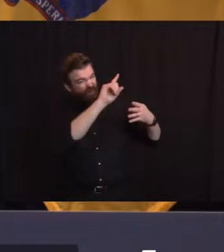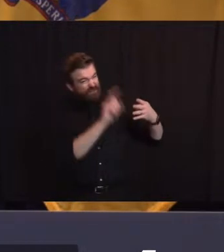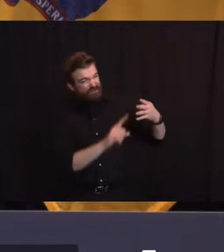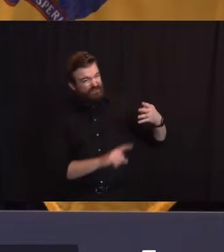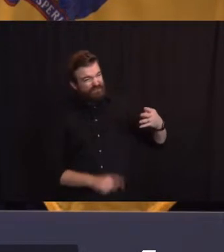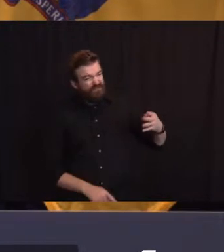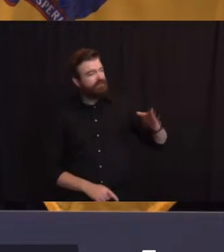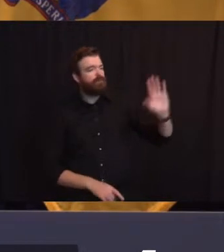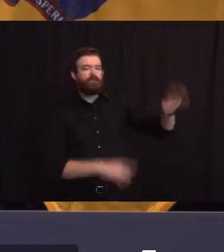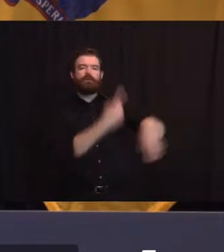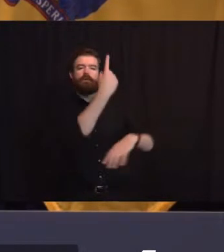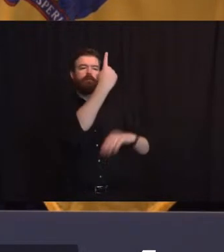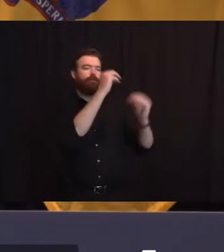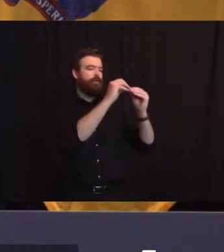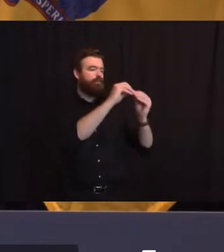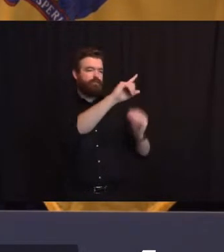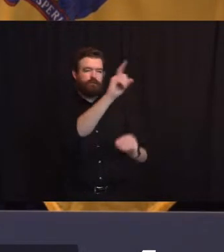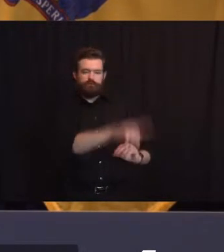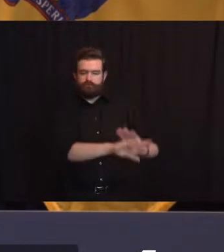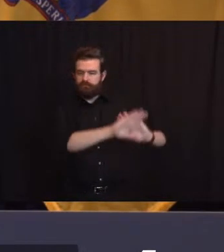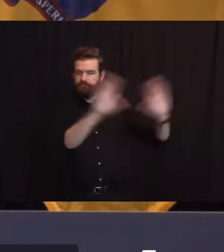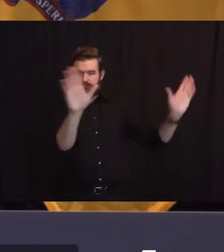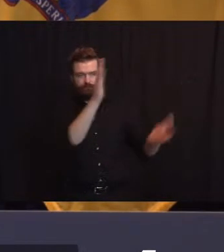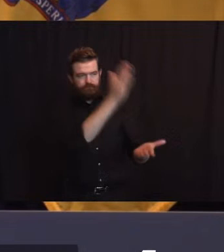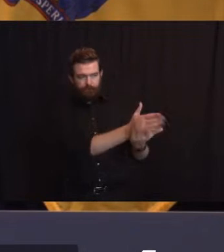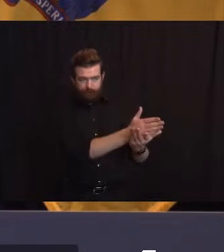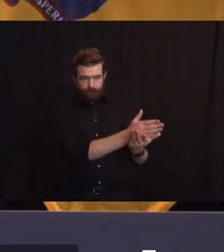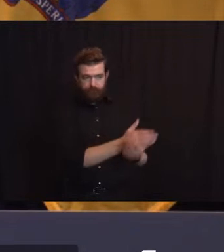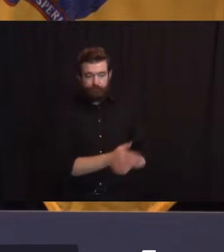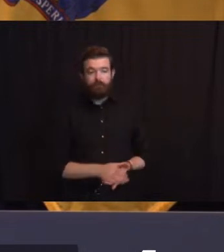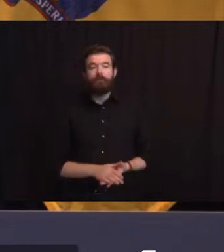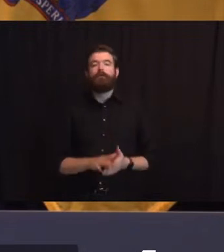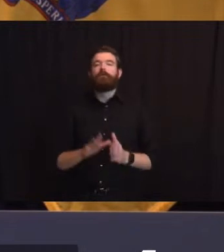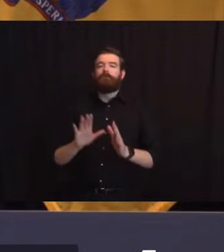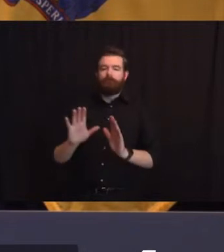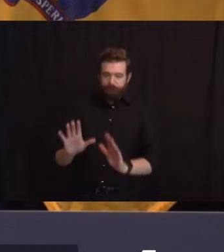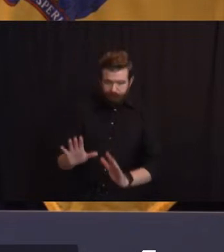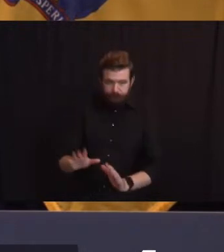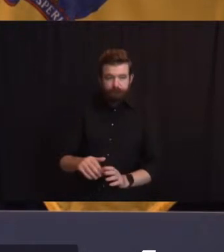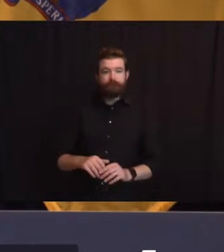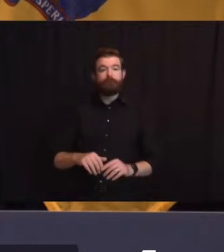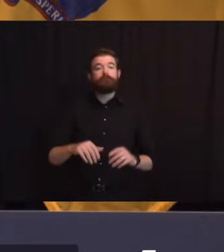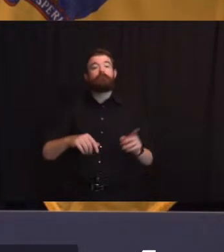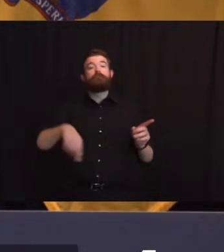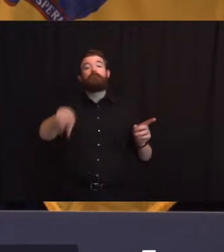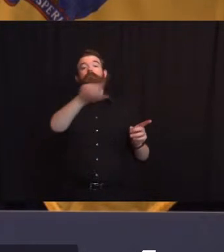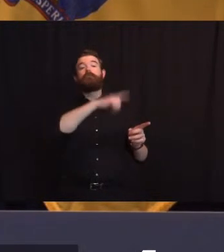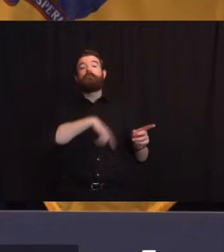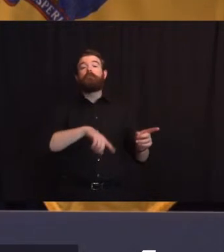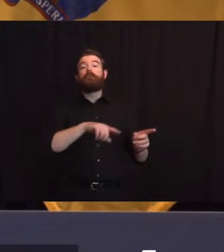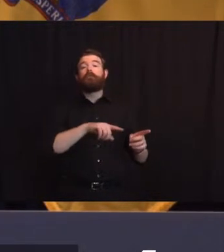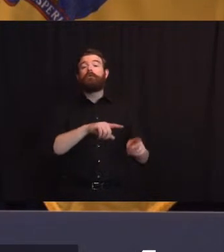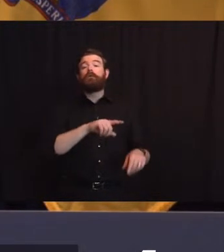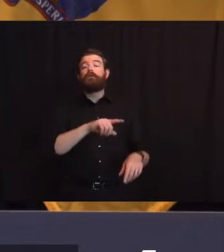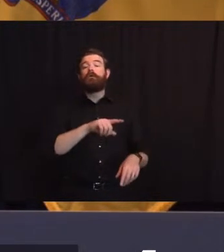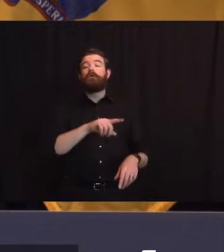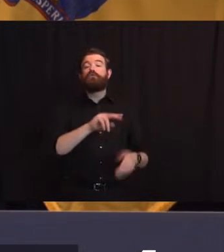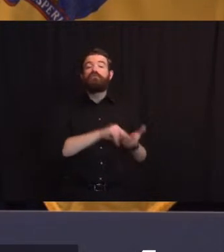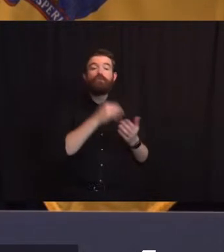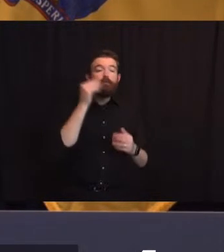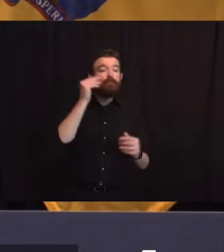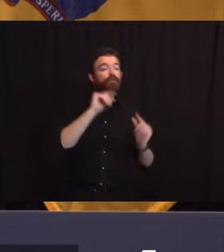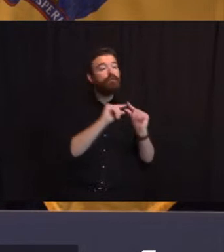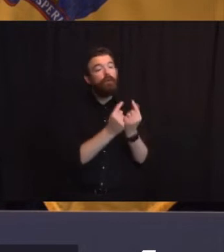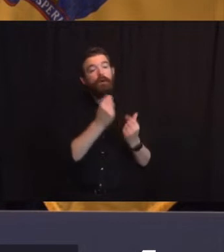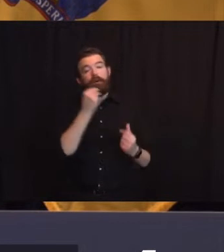it. How's that? Copy that. While slow, the number of long-term care residents getting COVID does keep rising. Given all or nearly all of those residents are vaccinated, are these